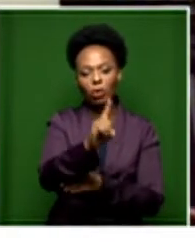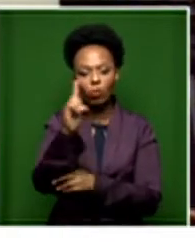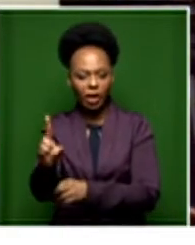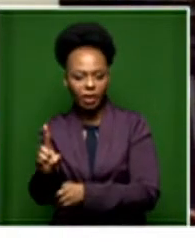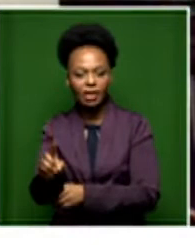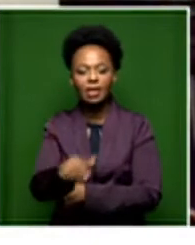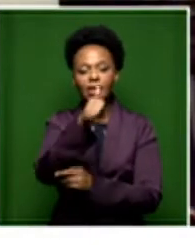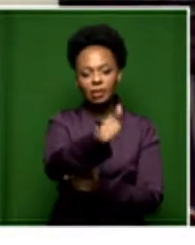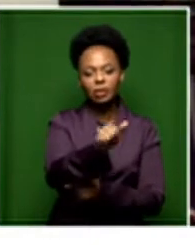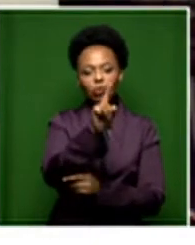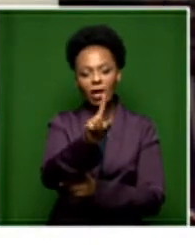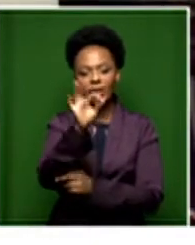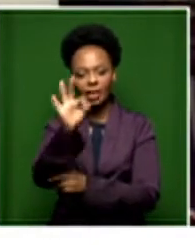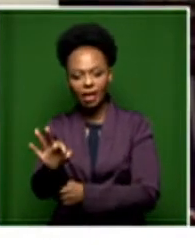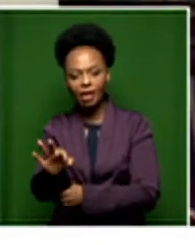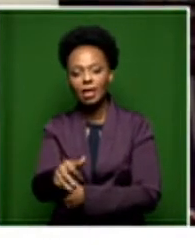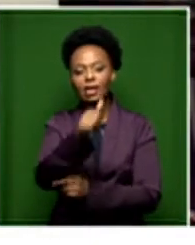011 613